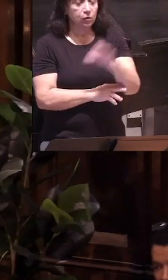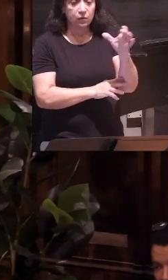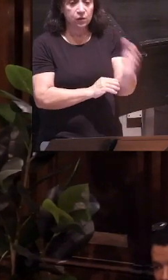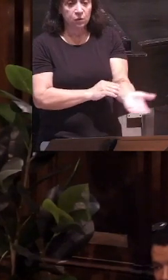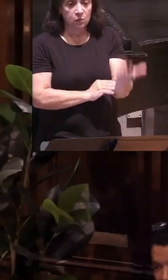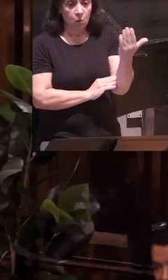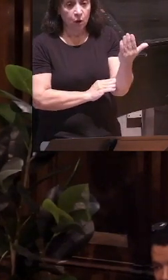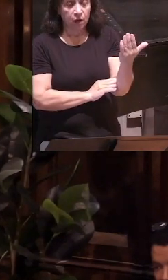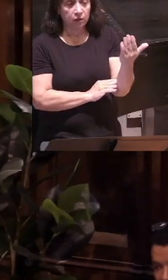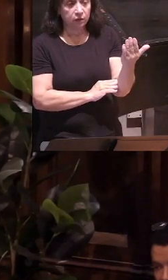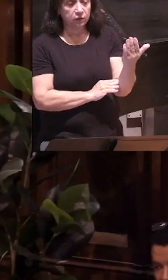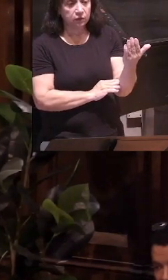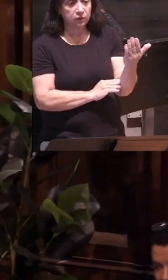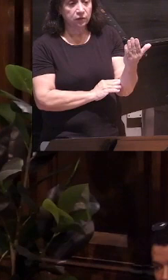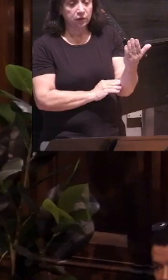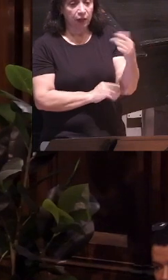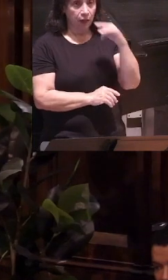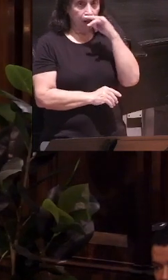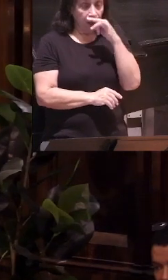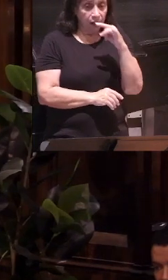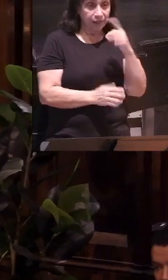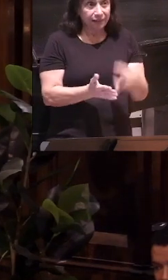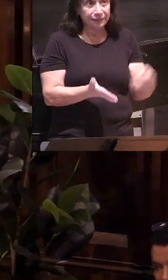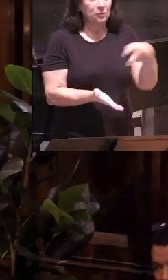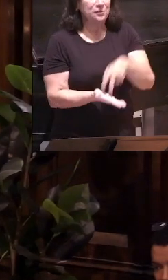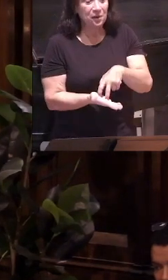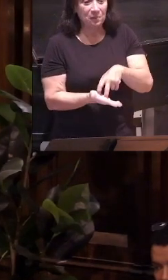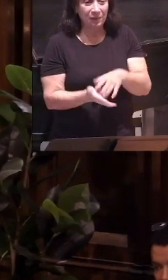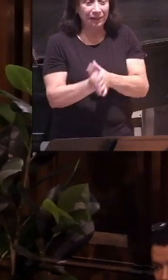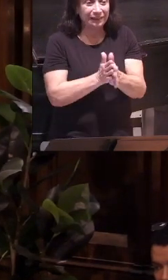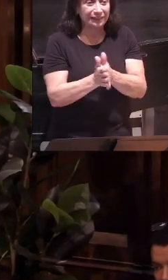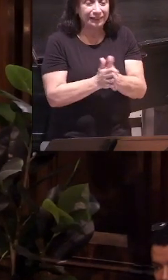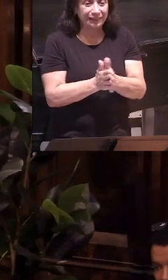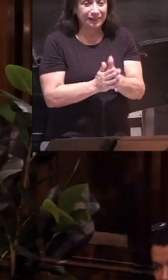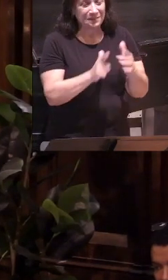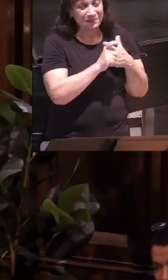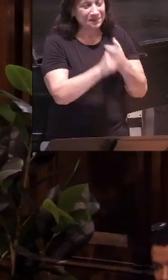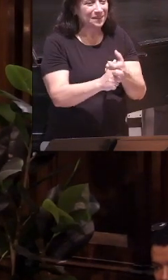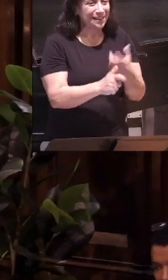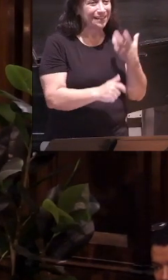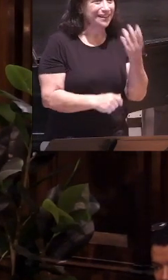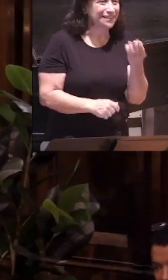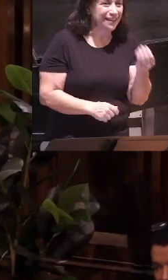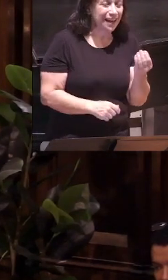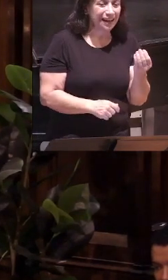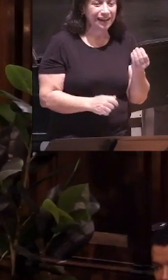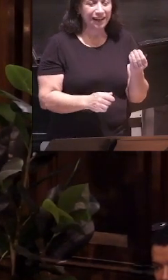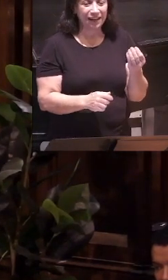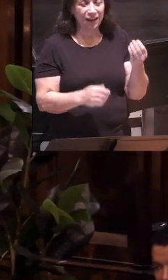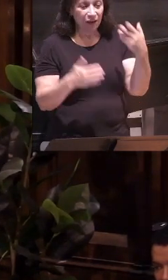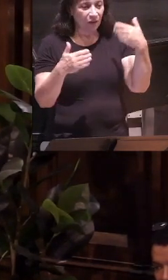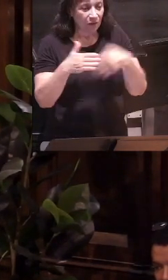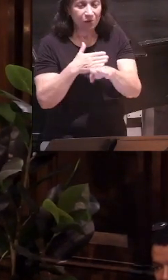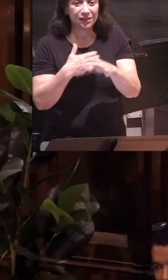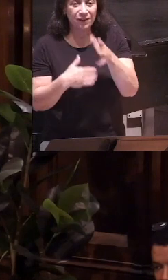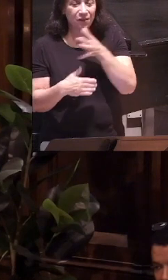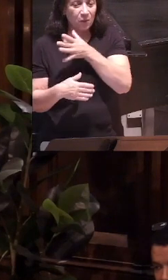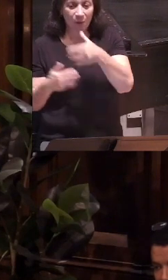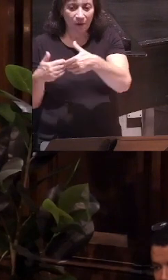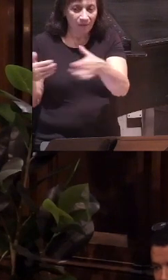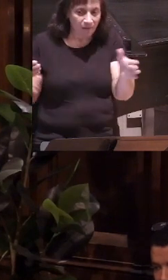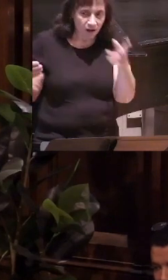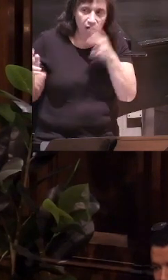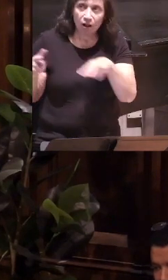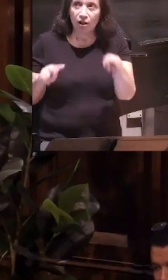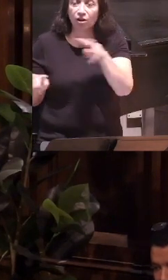morning, little kid jumps up, runs out, goes into the corral.